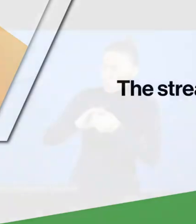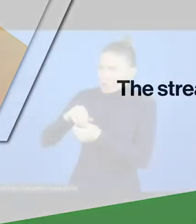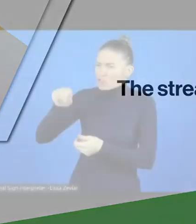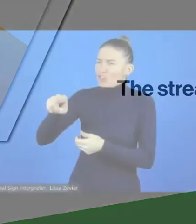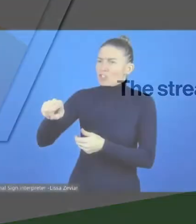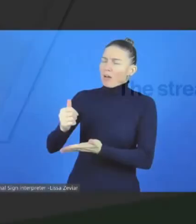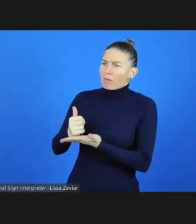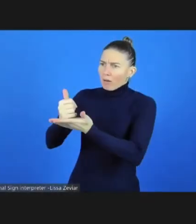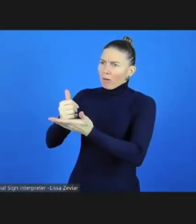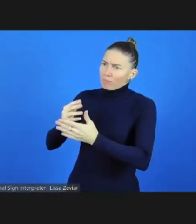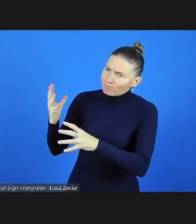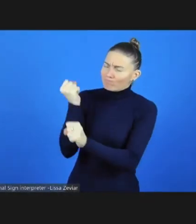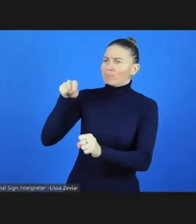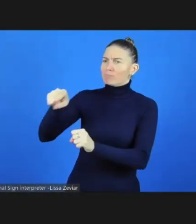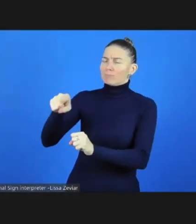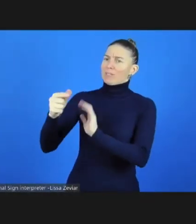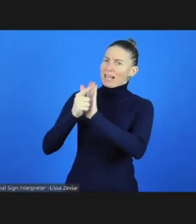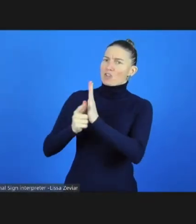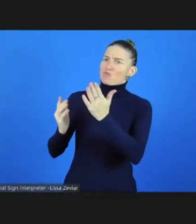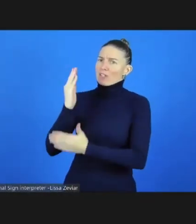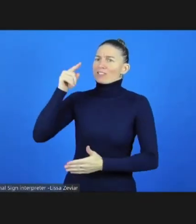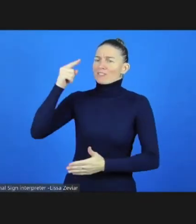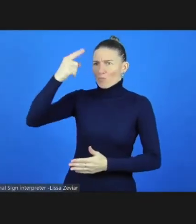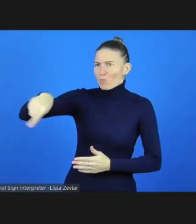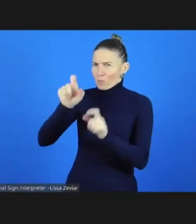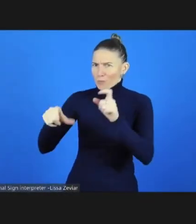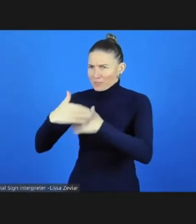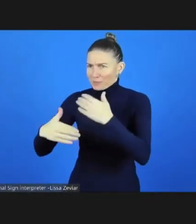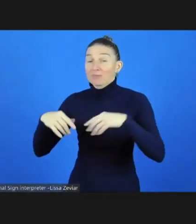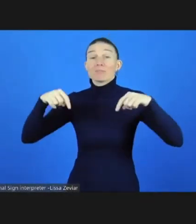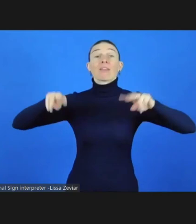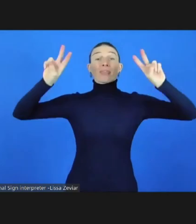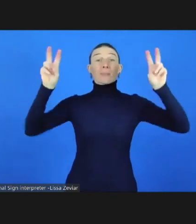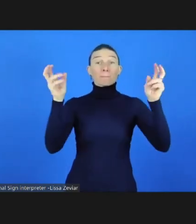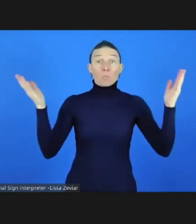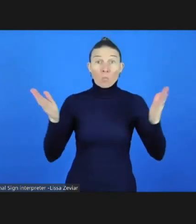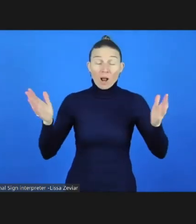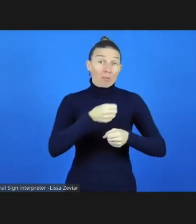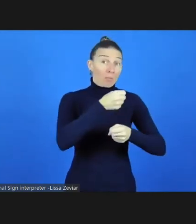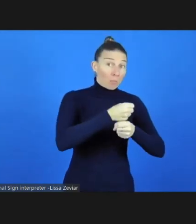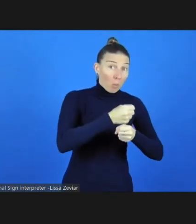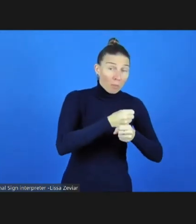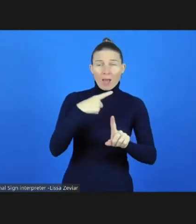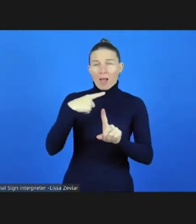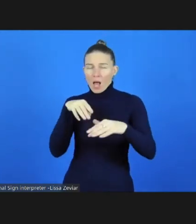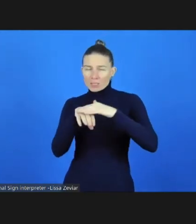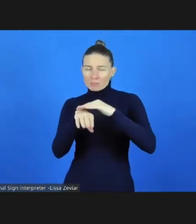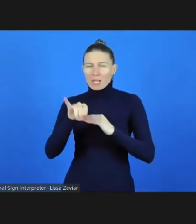disabilities. This year, the conference theme is on employment and accessible ICT.